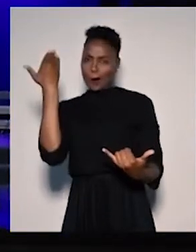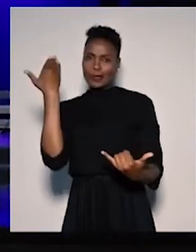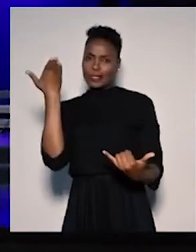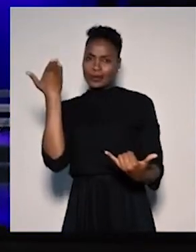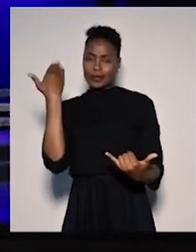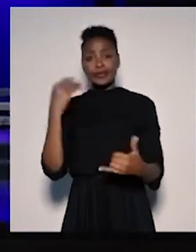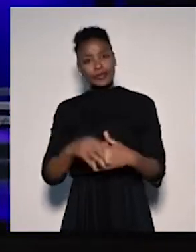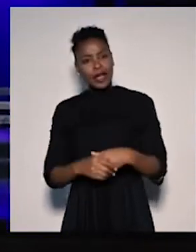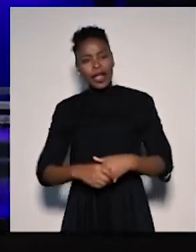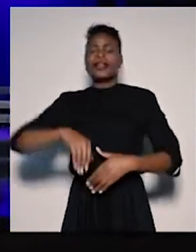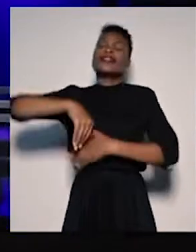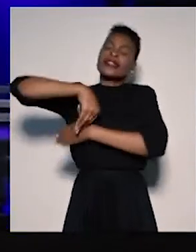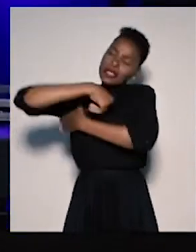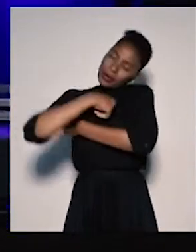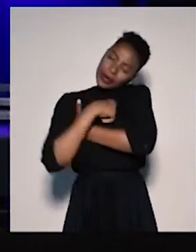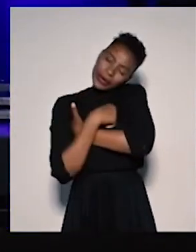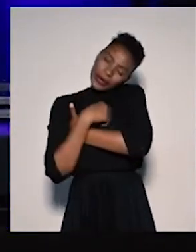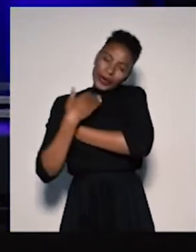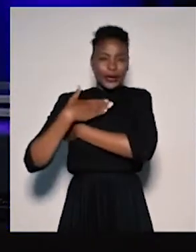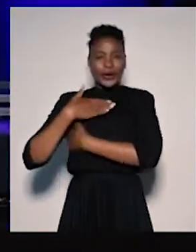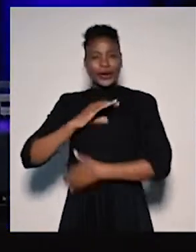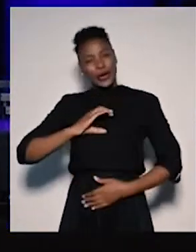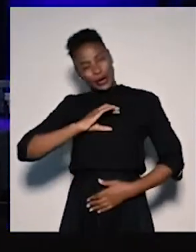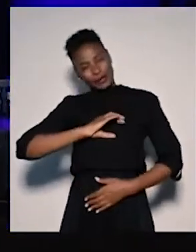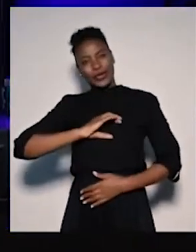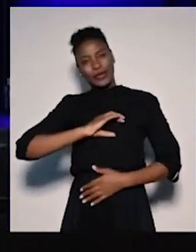So now, so shama makwapeni, you are comfortable.